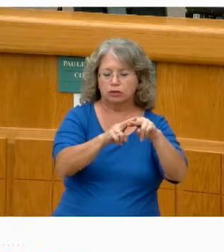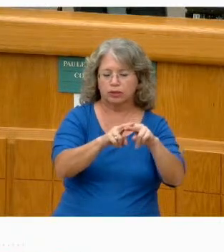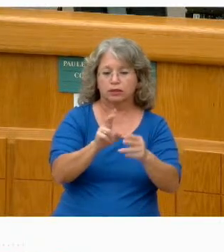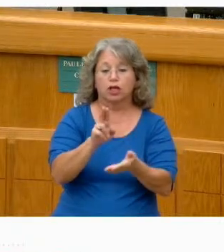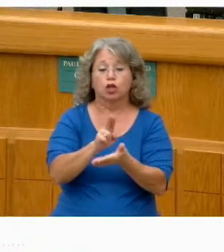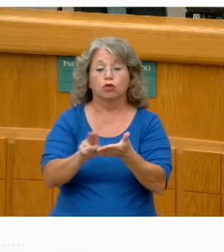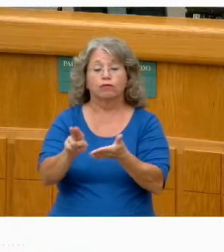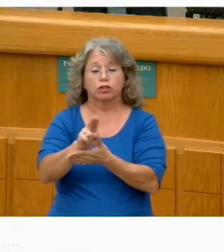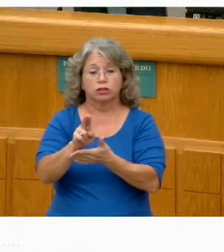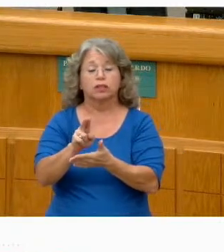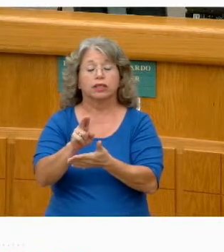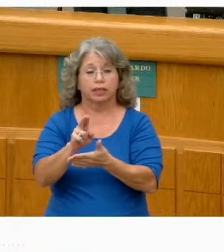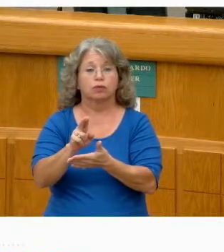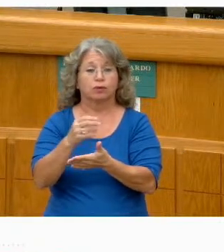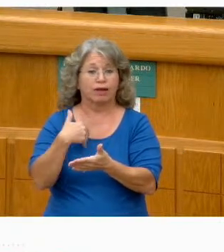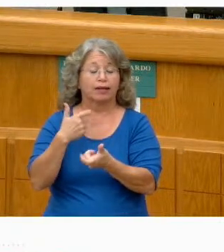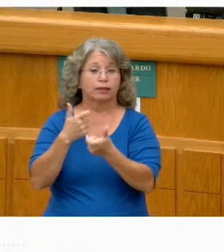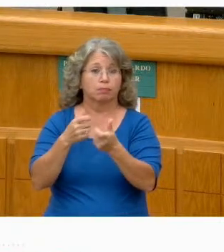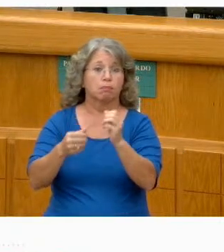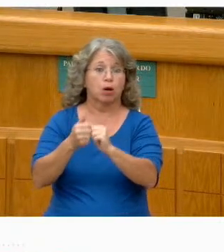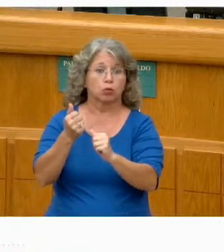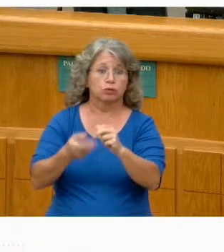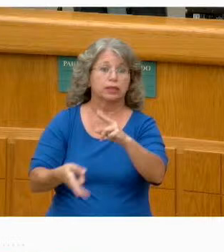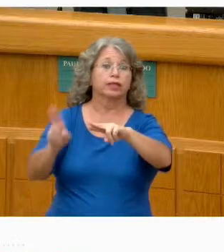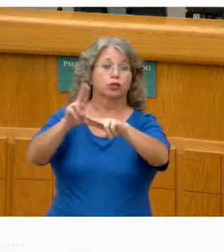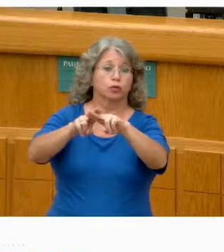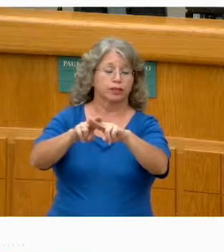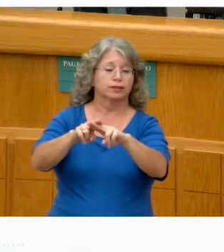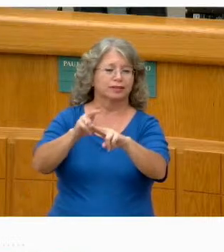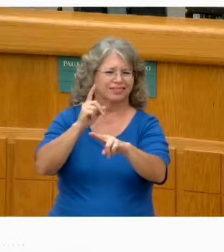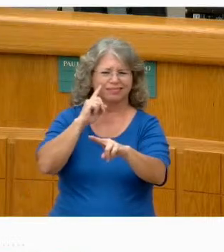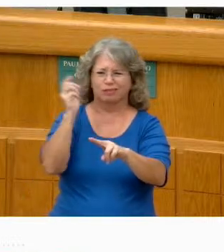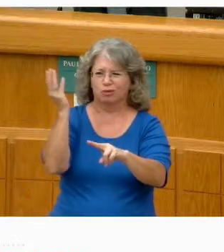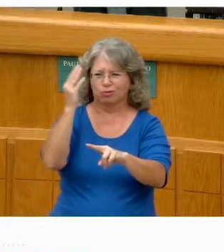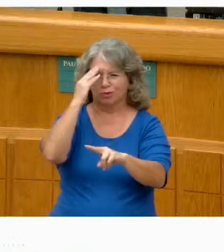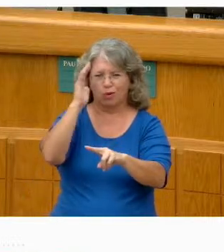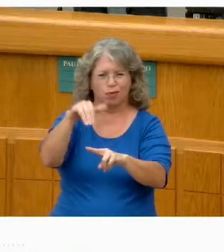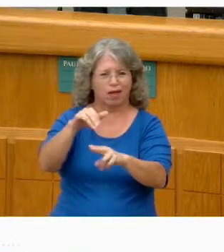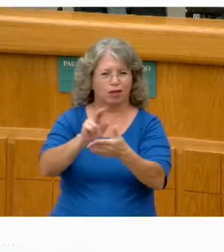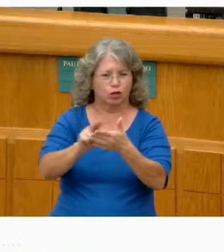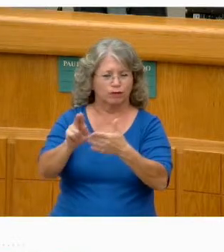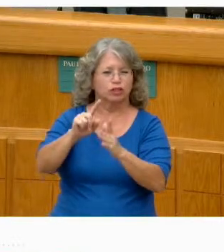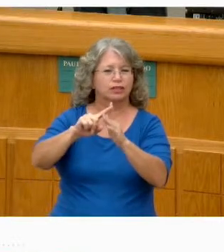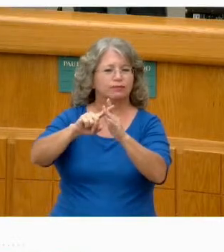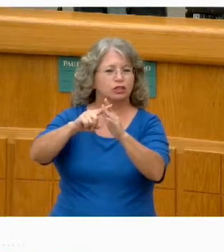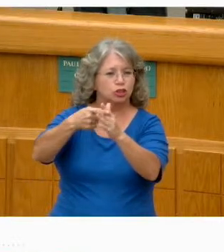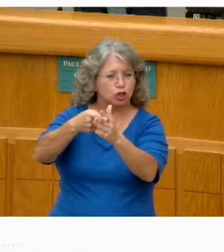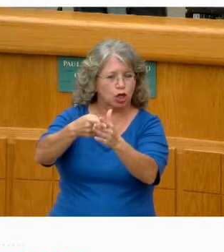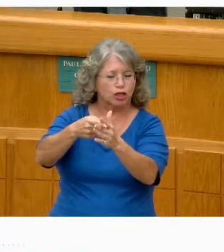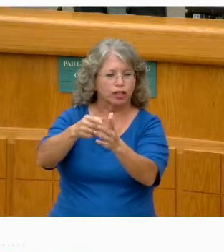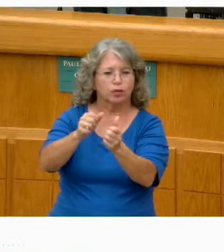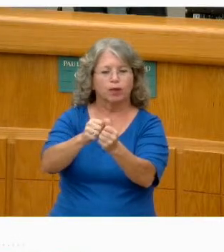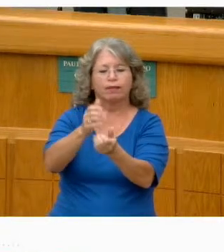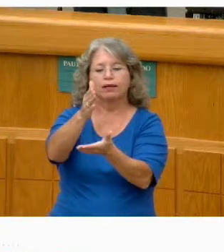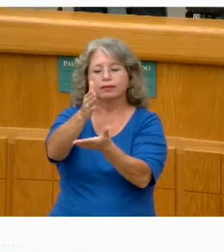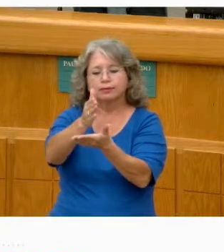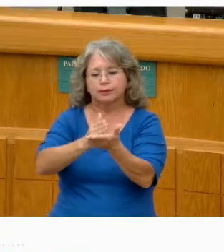greatest increase. I think we all know that universities have started back up with partial